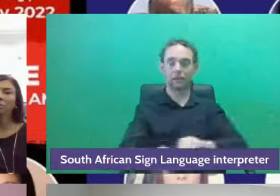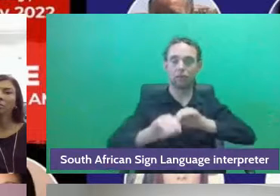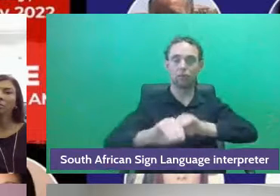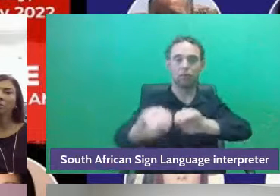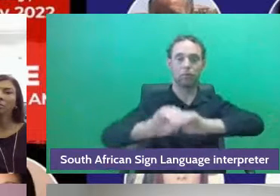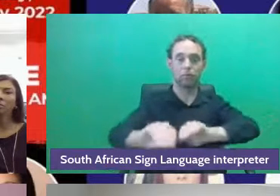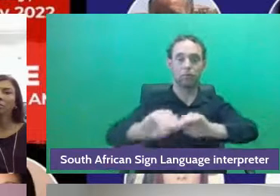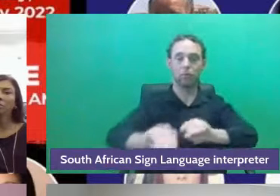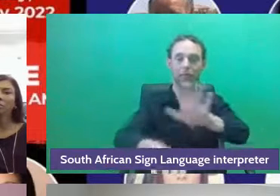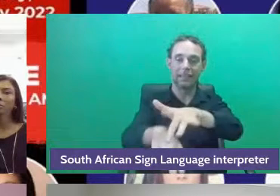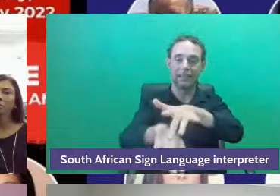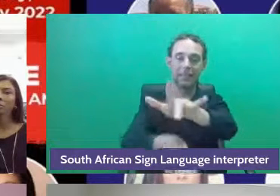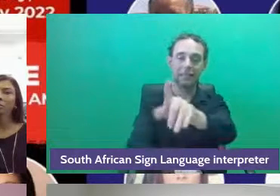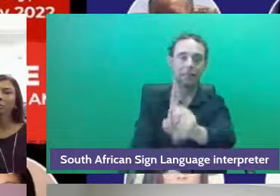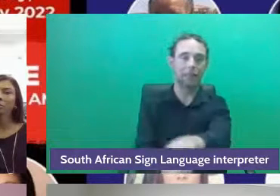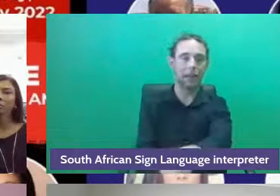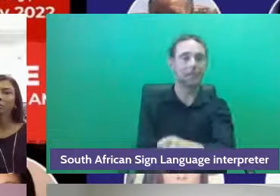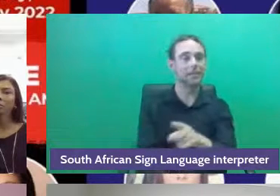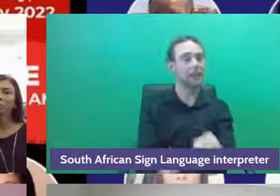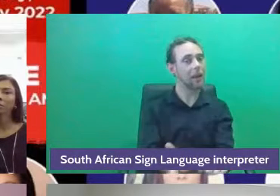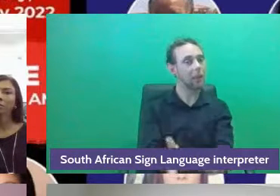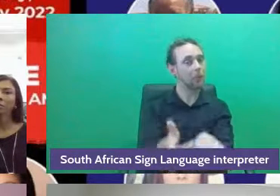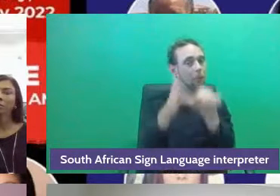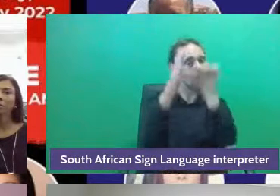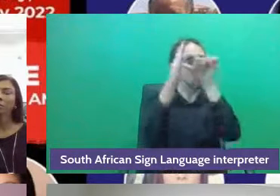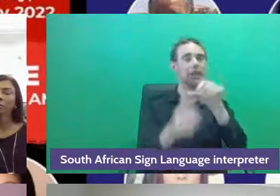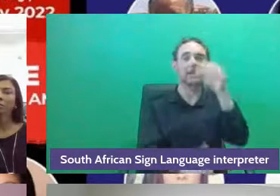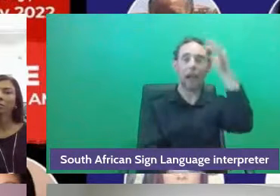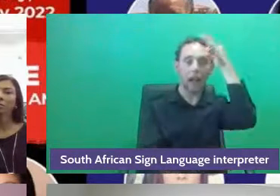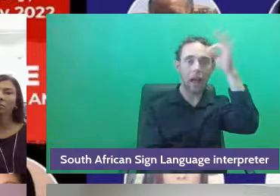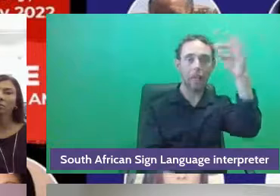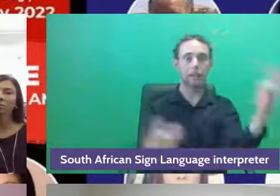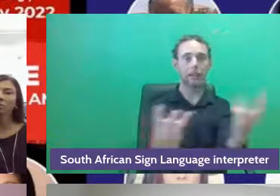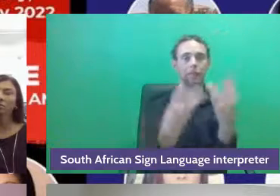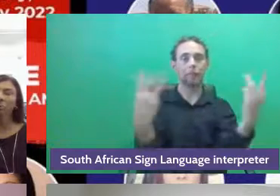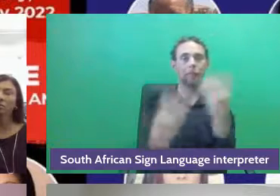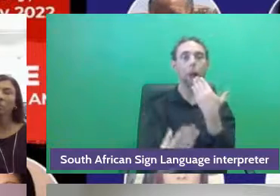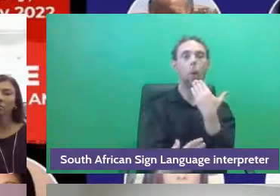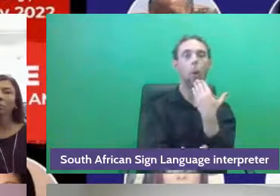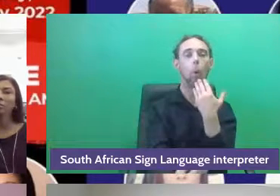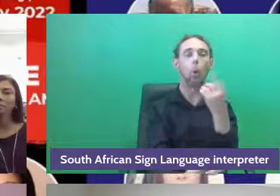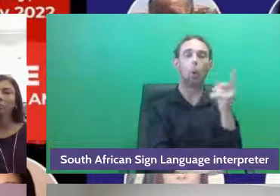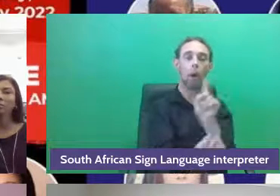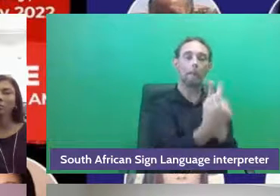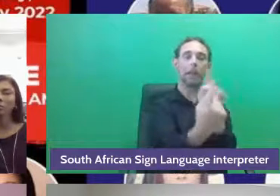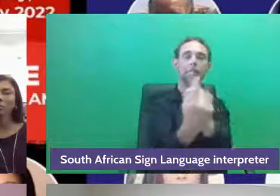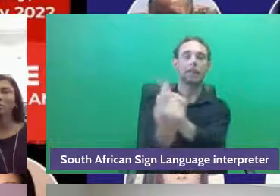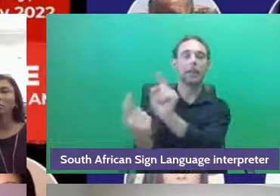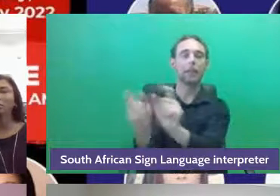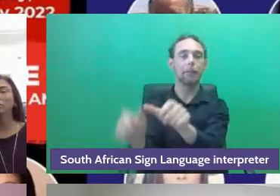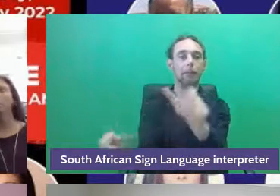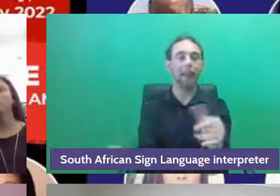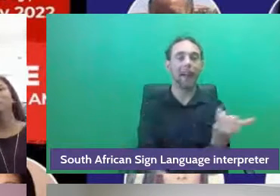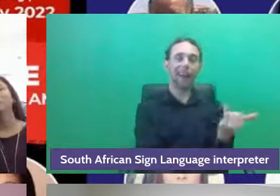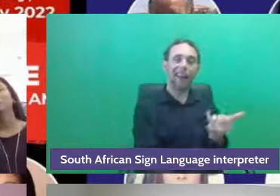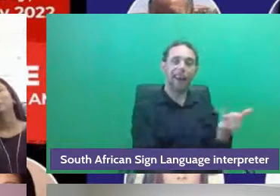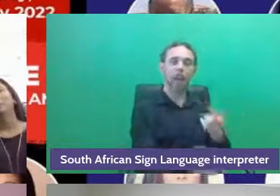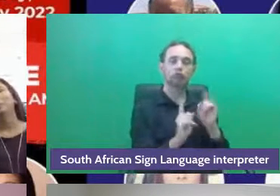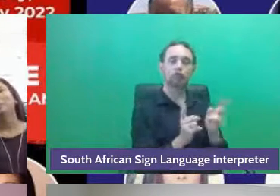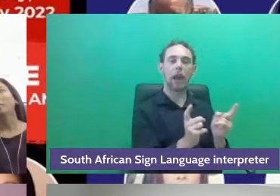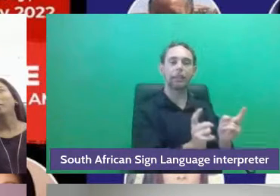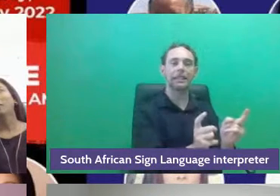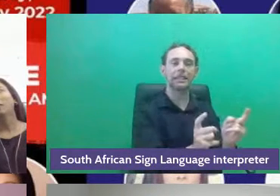government facilities and to community members at grassroots level, like we're working with the rapid response teams in the various communities.